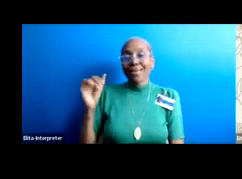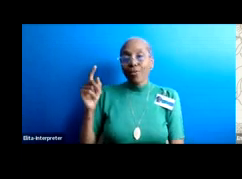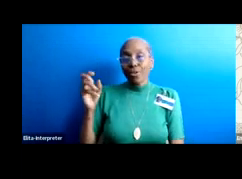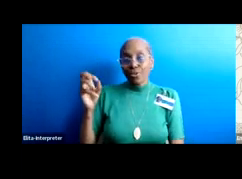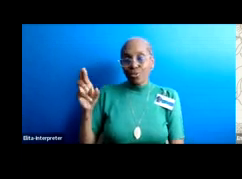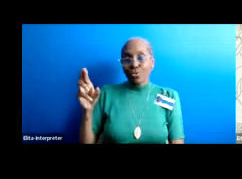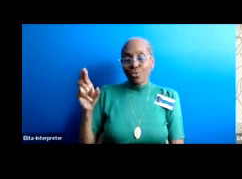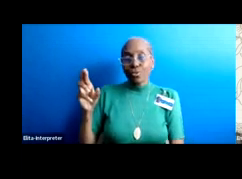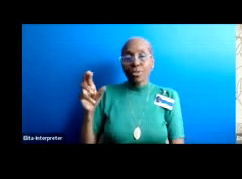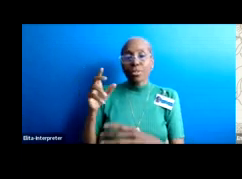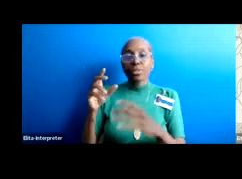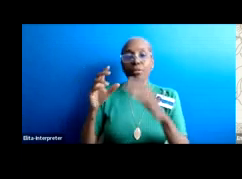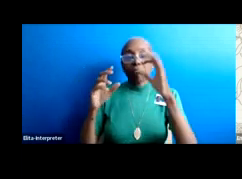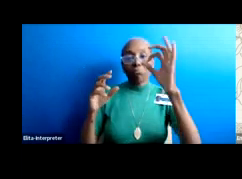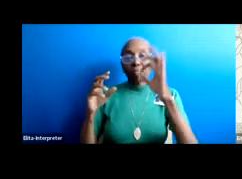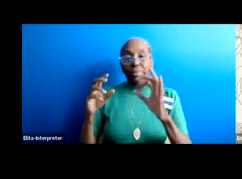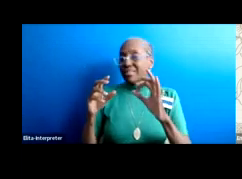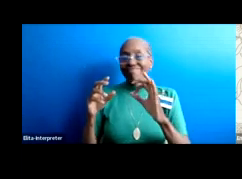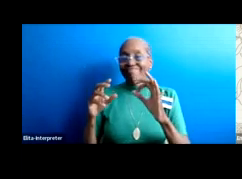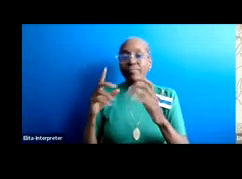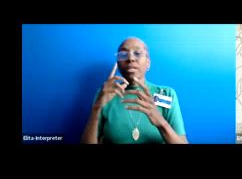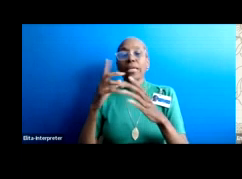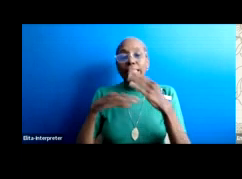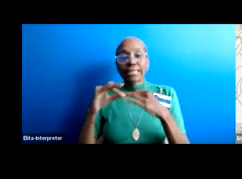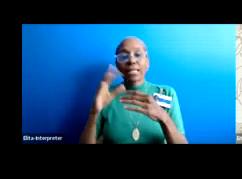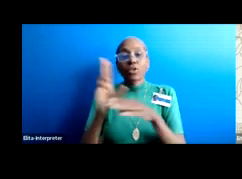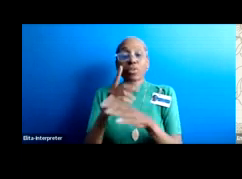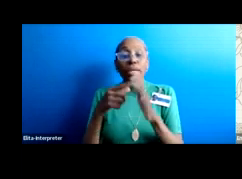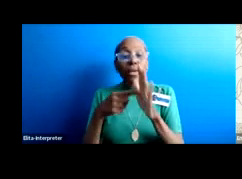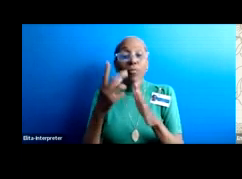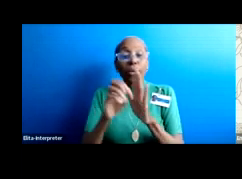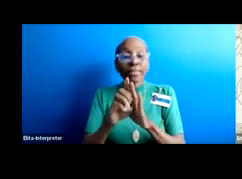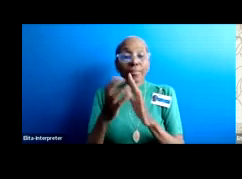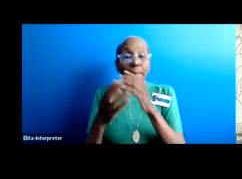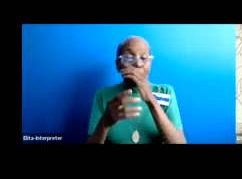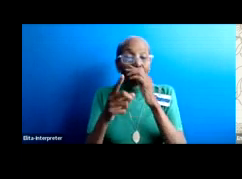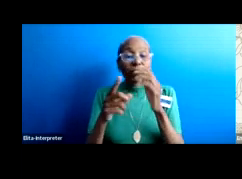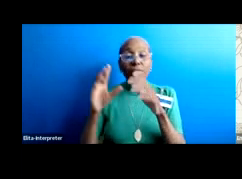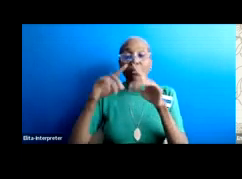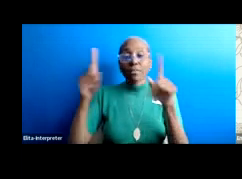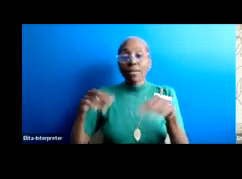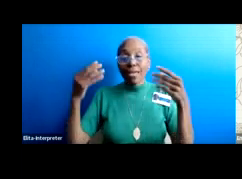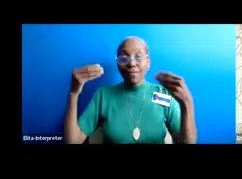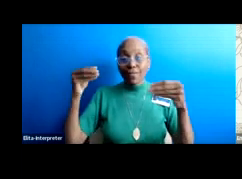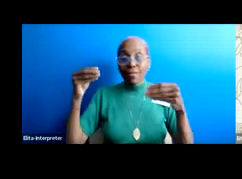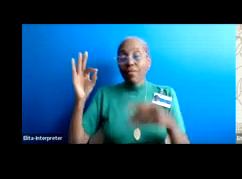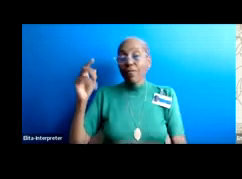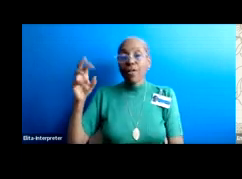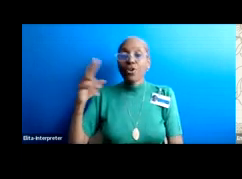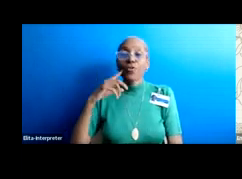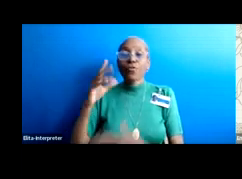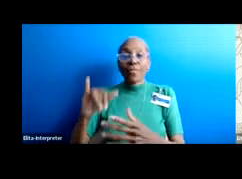typefaces as bullets or lists. Again, I have an example here. This is a flyer we made for our Canvas